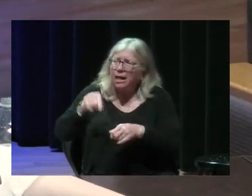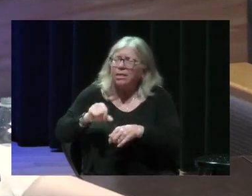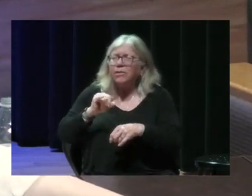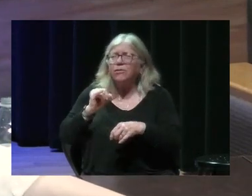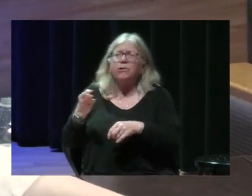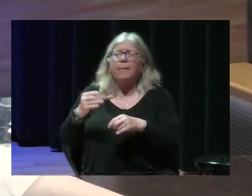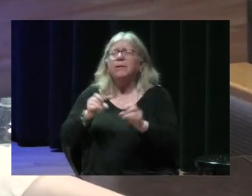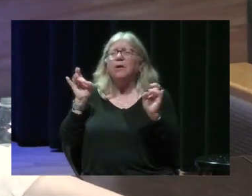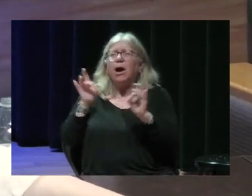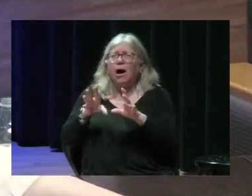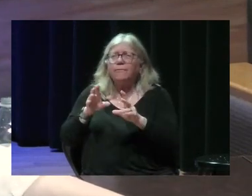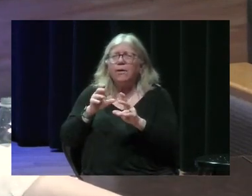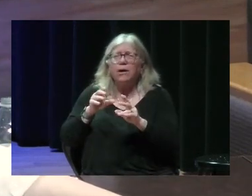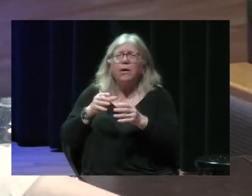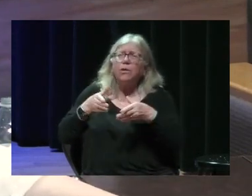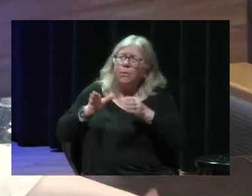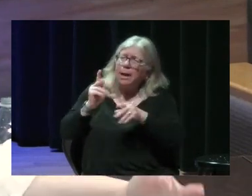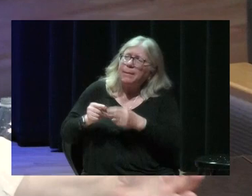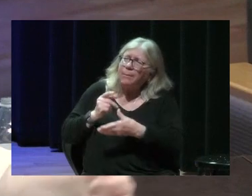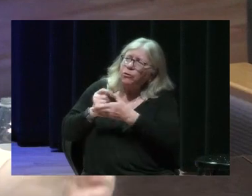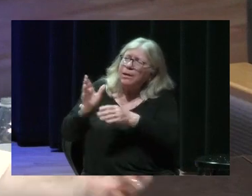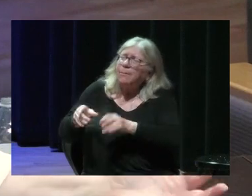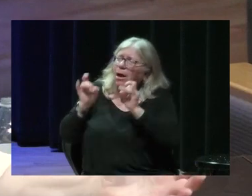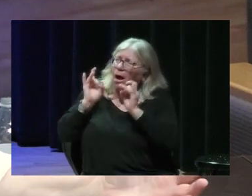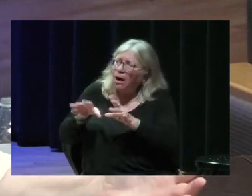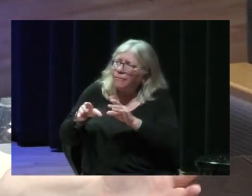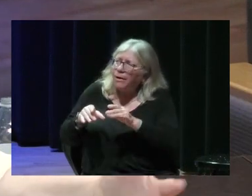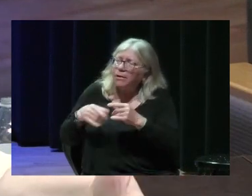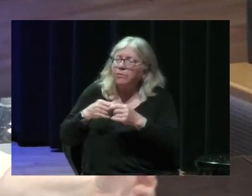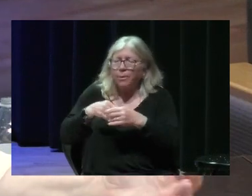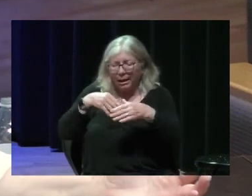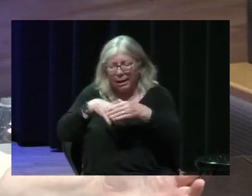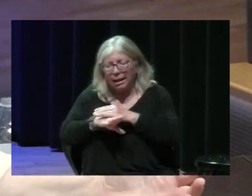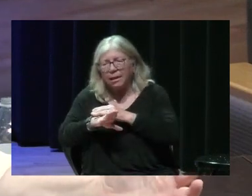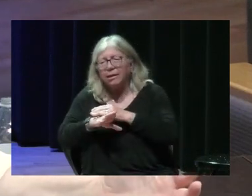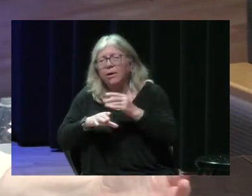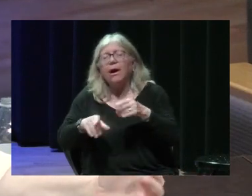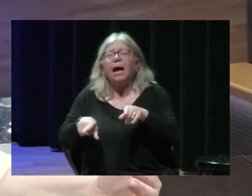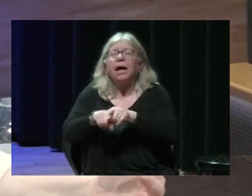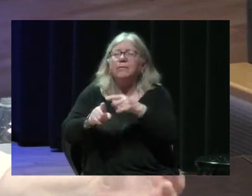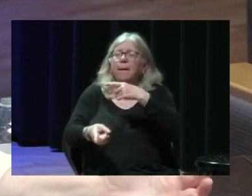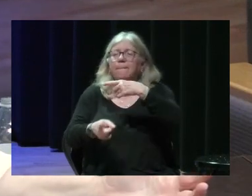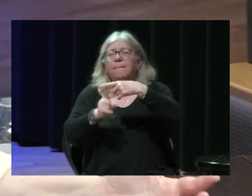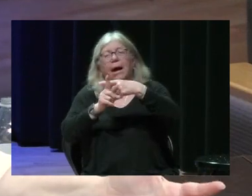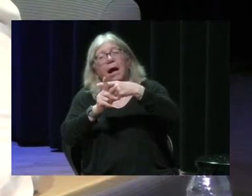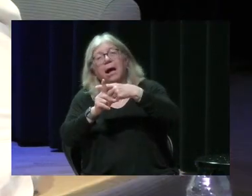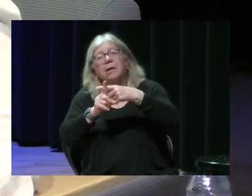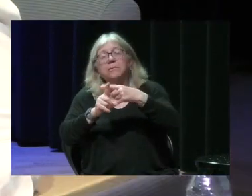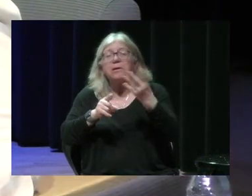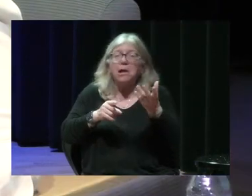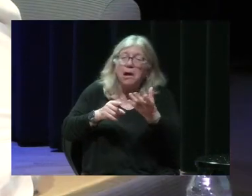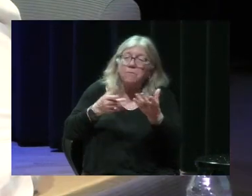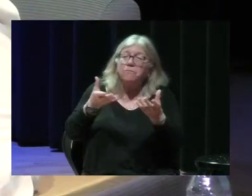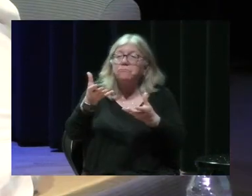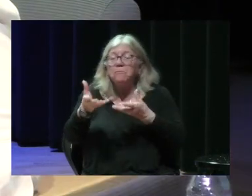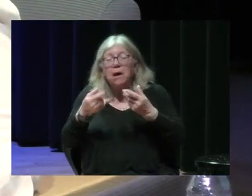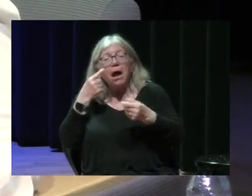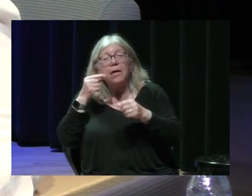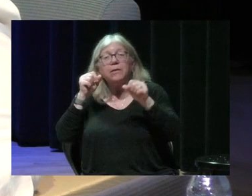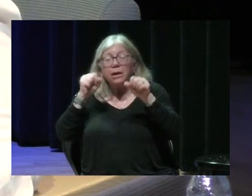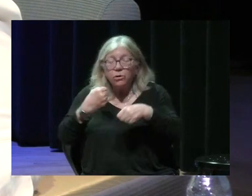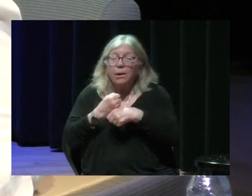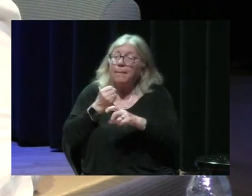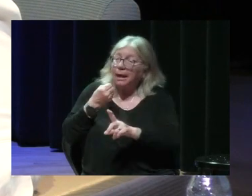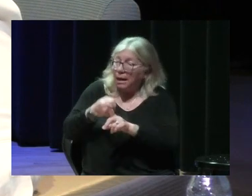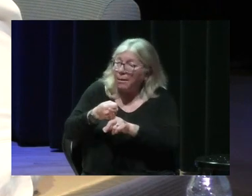awful. The way people treat them is awful. So if you get in there as a positive and somewhat consistent presence, I do think you can make an